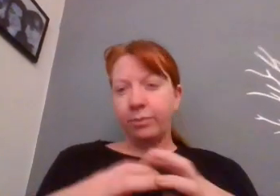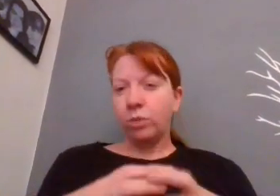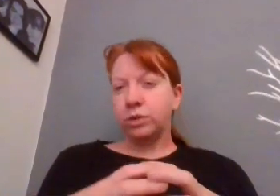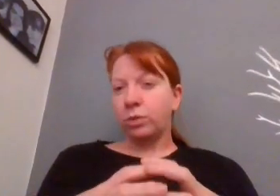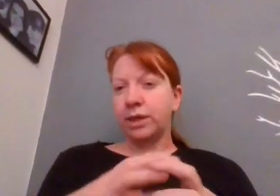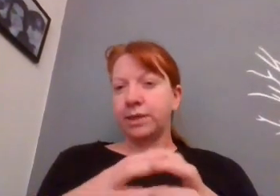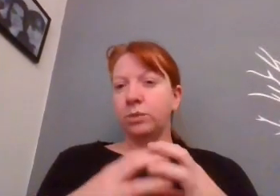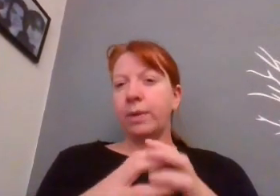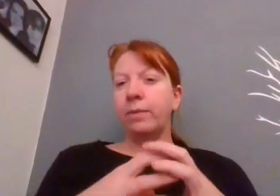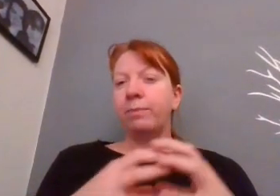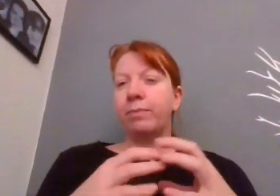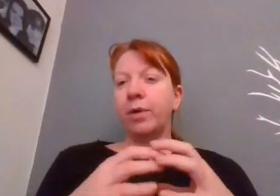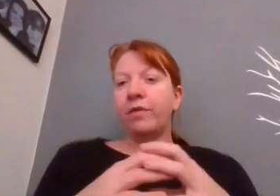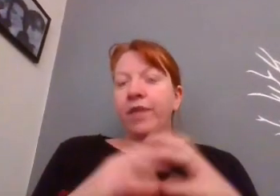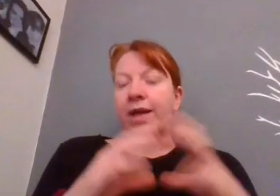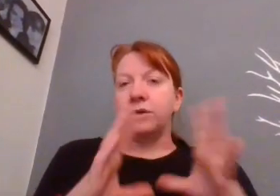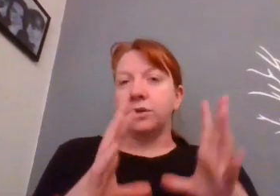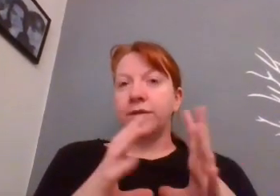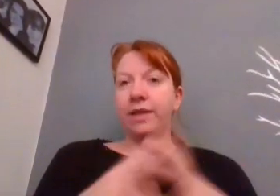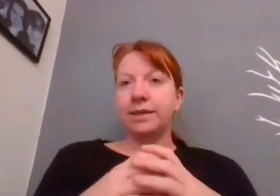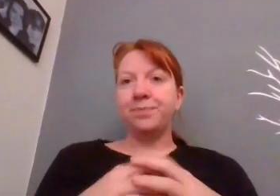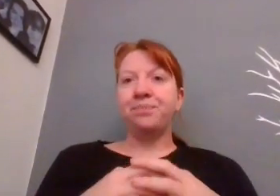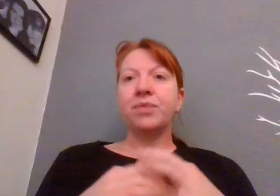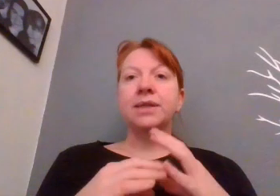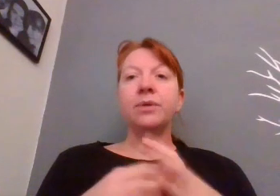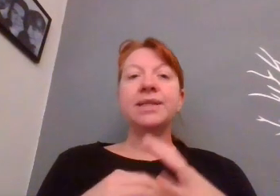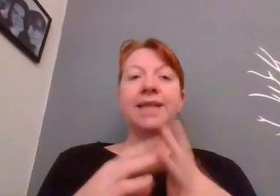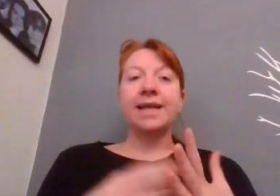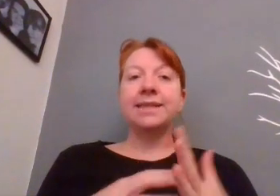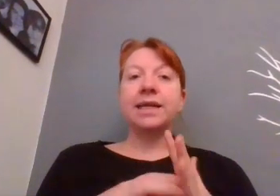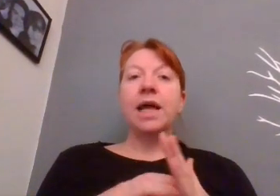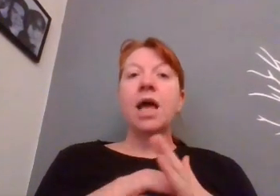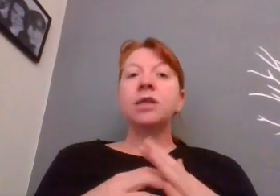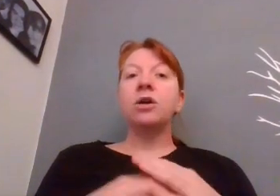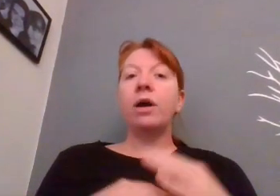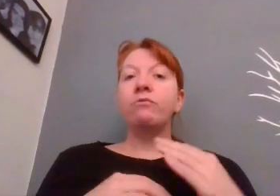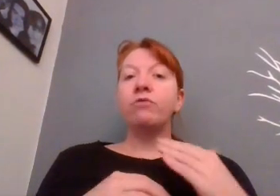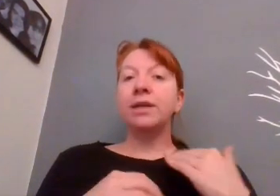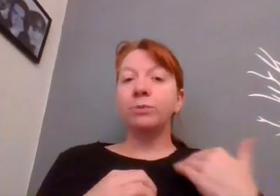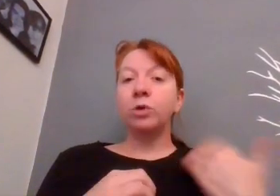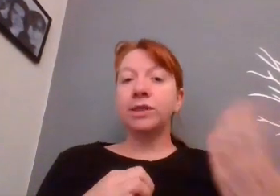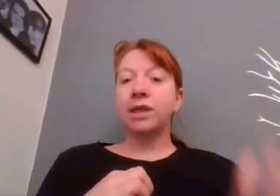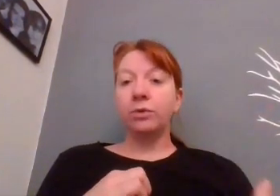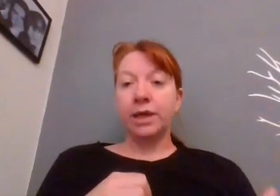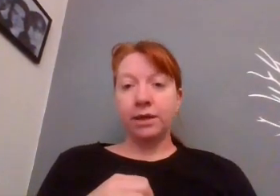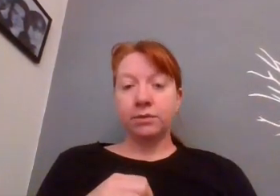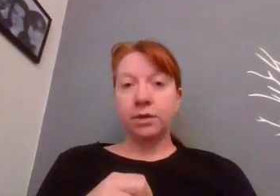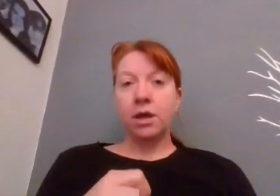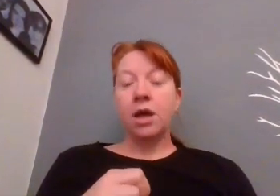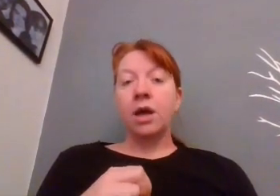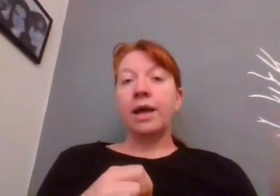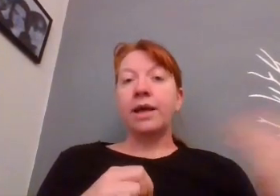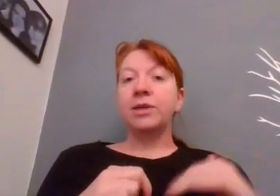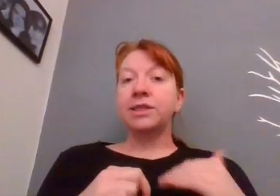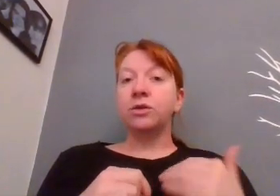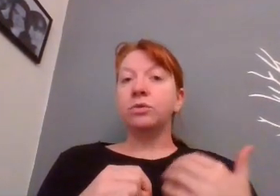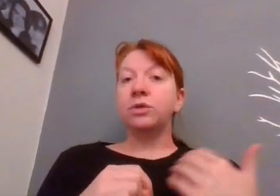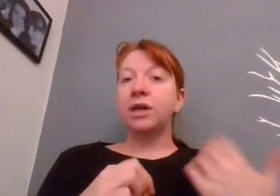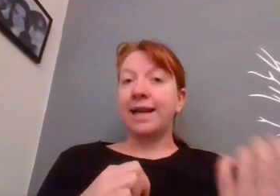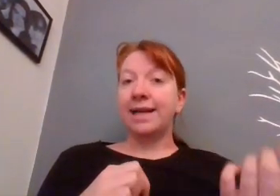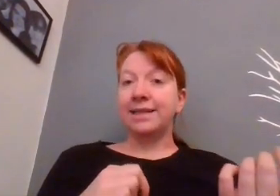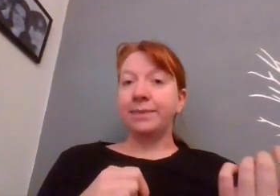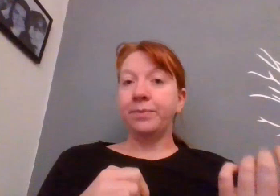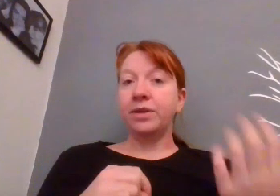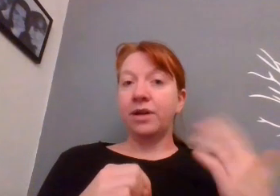kind of the important one because it's the one that affects lots of things. So it says that time runs more slowly, which is